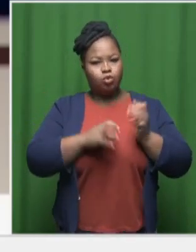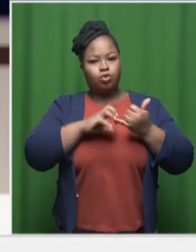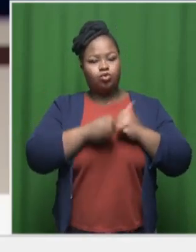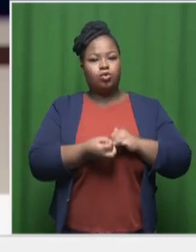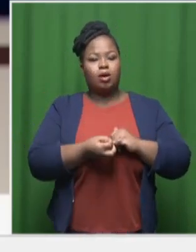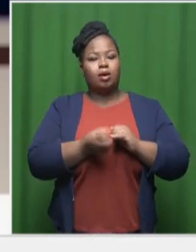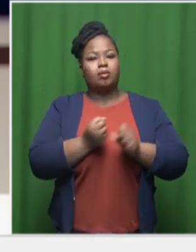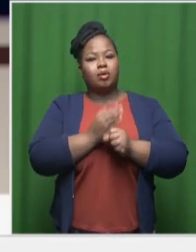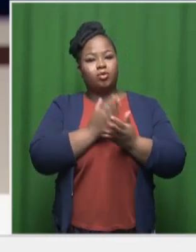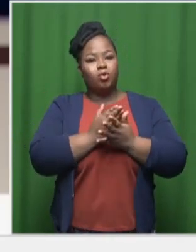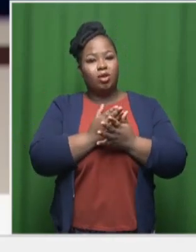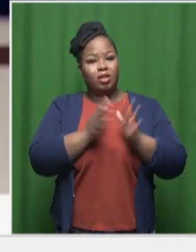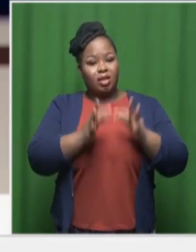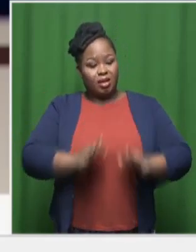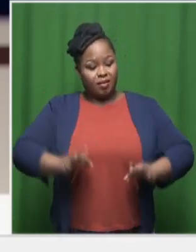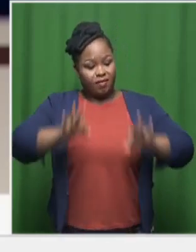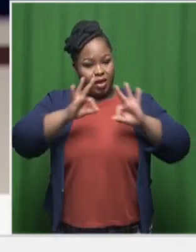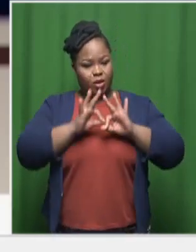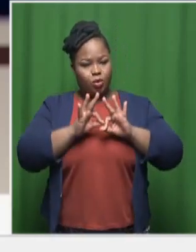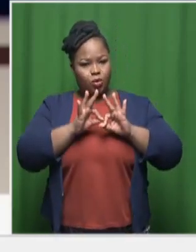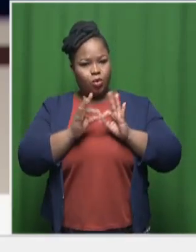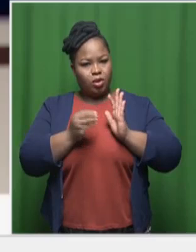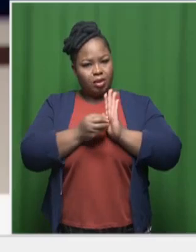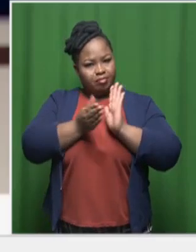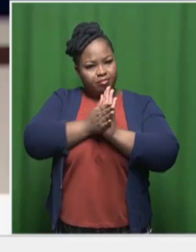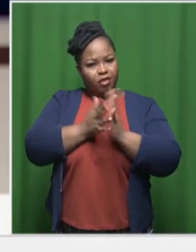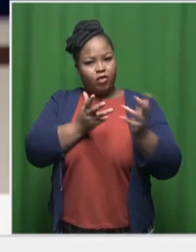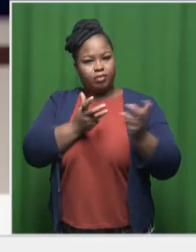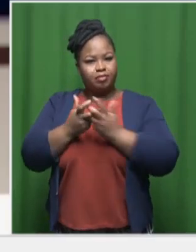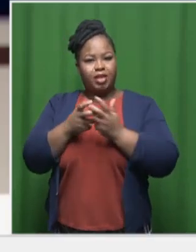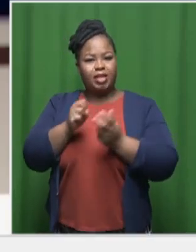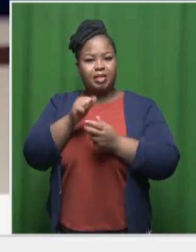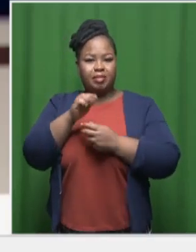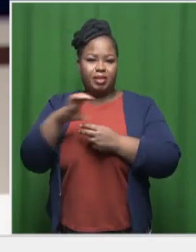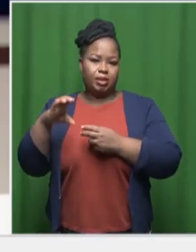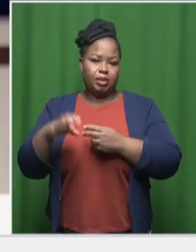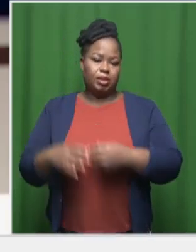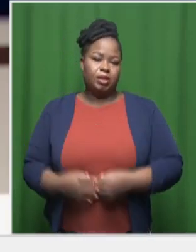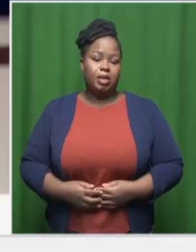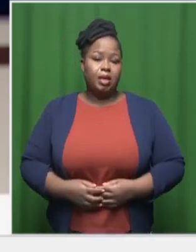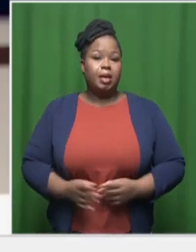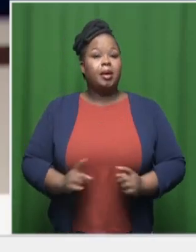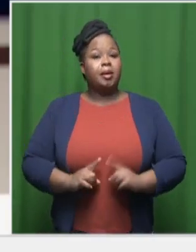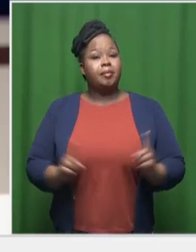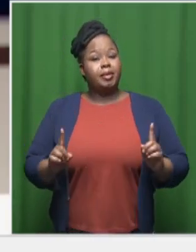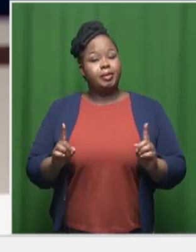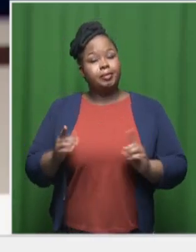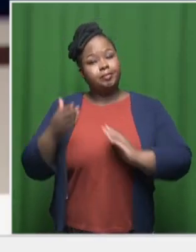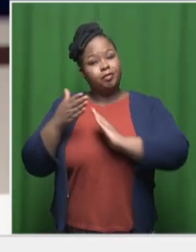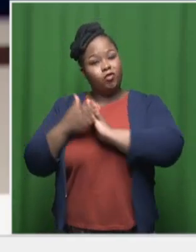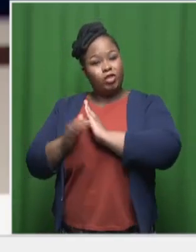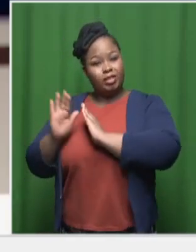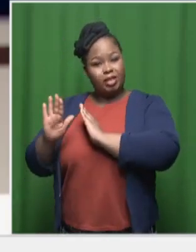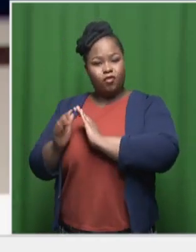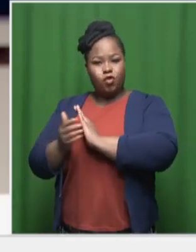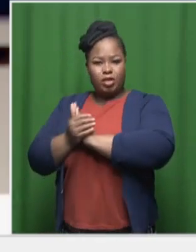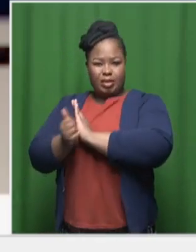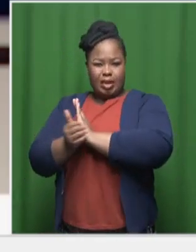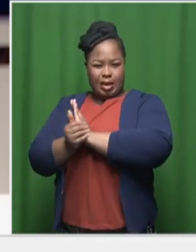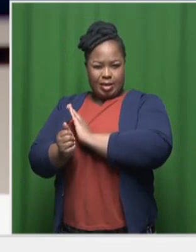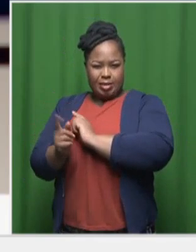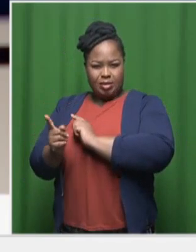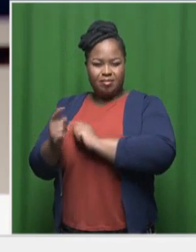value that reside in this institution. On the talent side, I think what has been difficult is